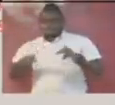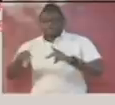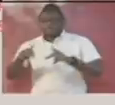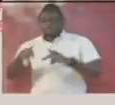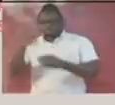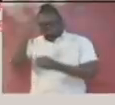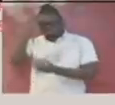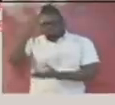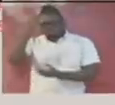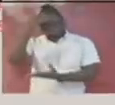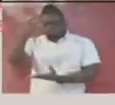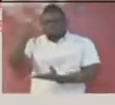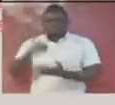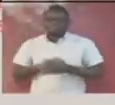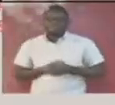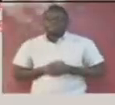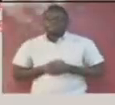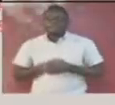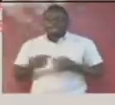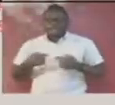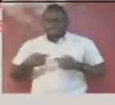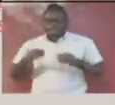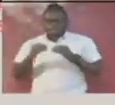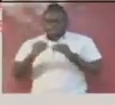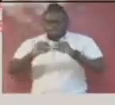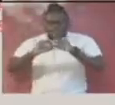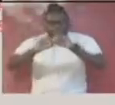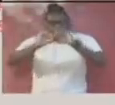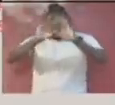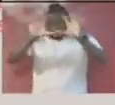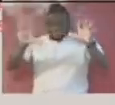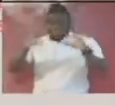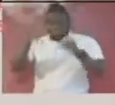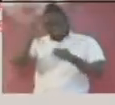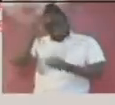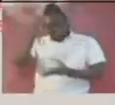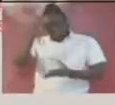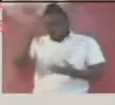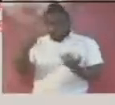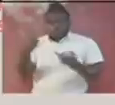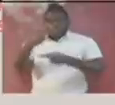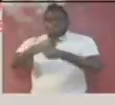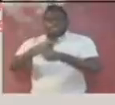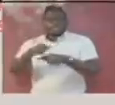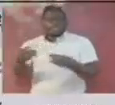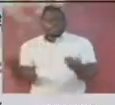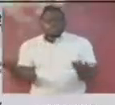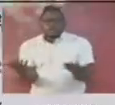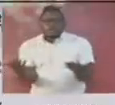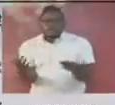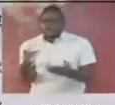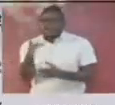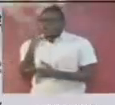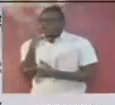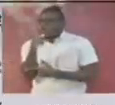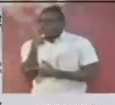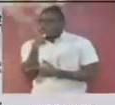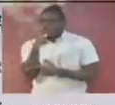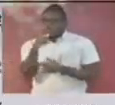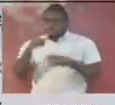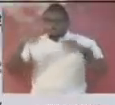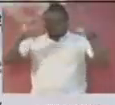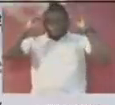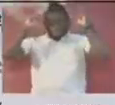accurate information on COVID-19. Today we have with us the Honorable Terence Dayal Singh, Minister of Health,